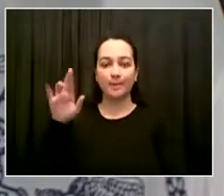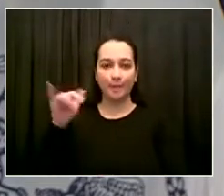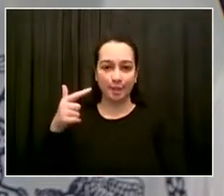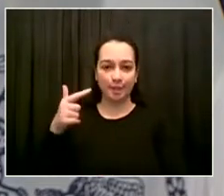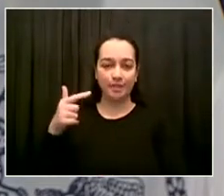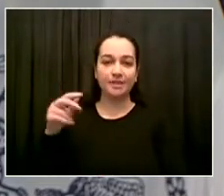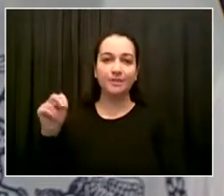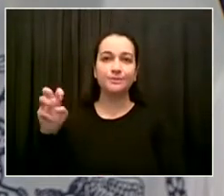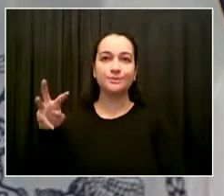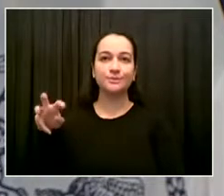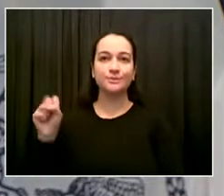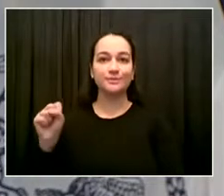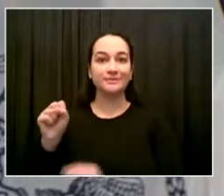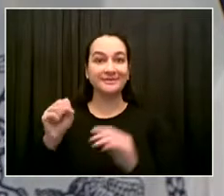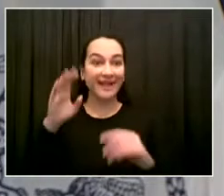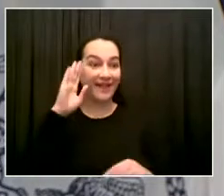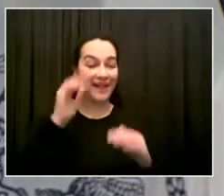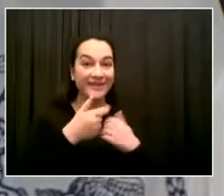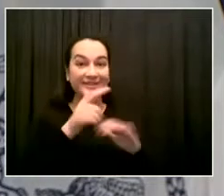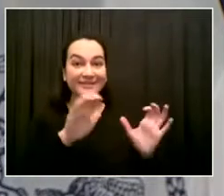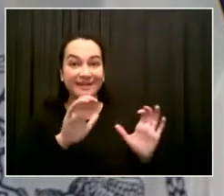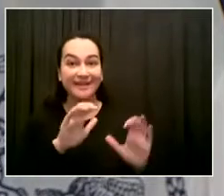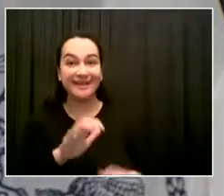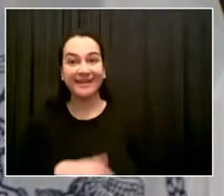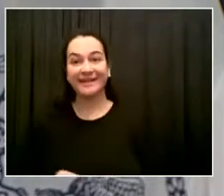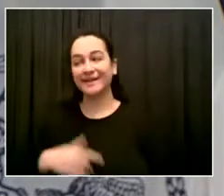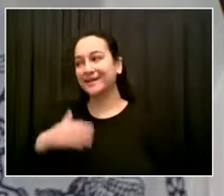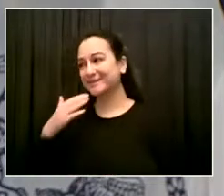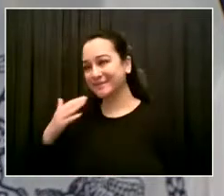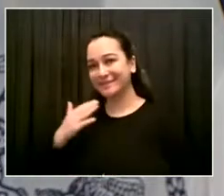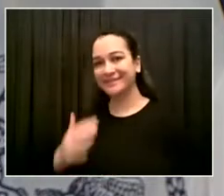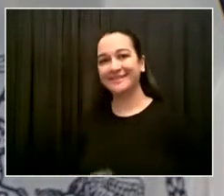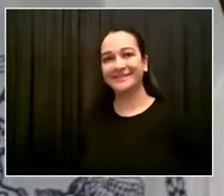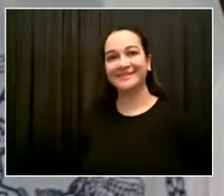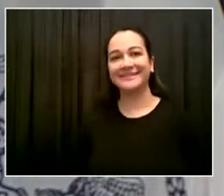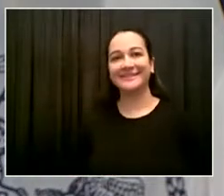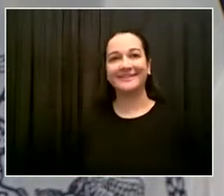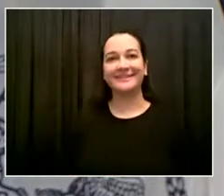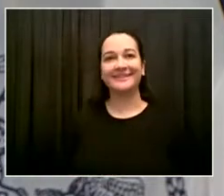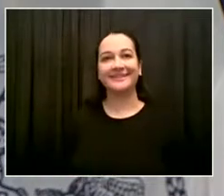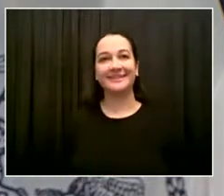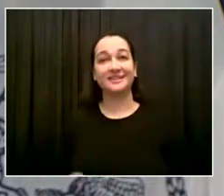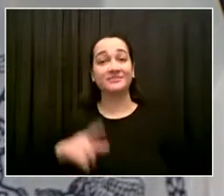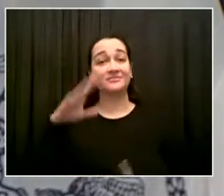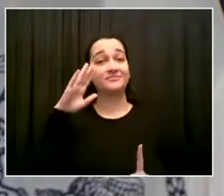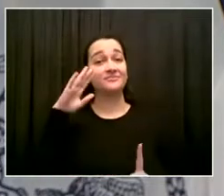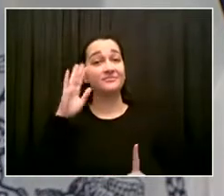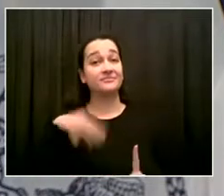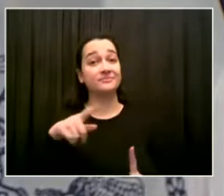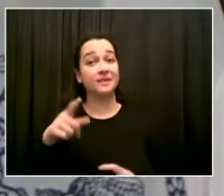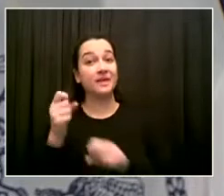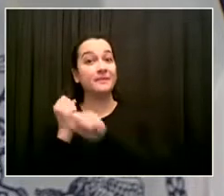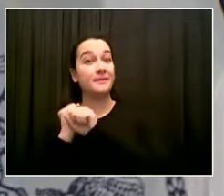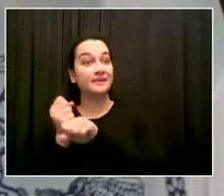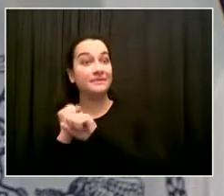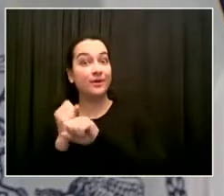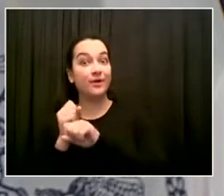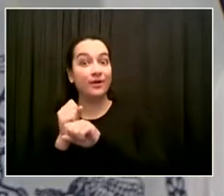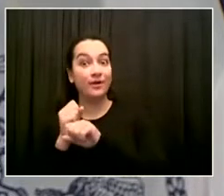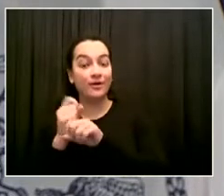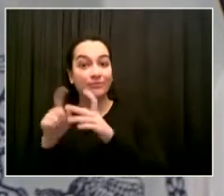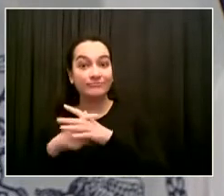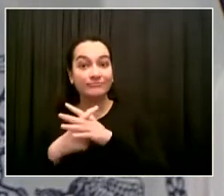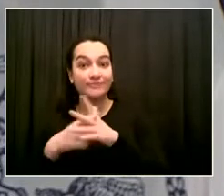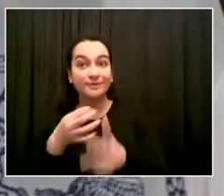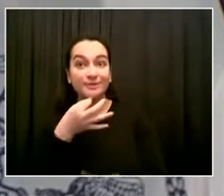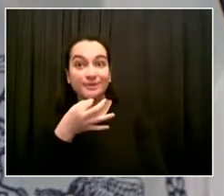good. Baseball season is just days away. Days away. It's palpable. It's in the air, Henry. The